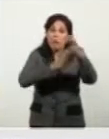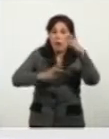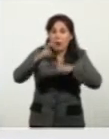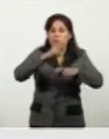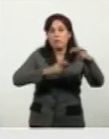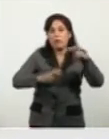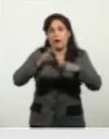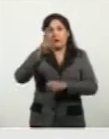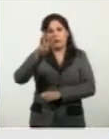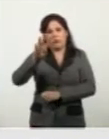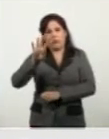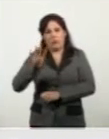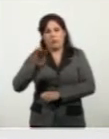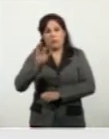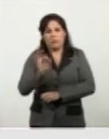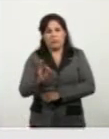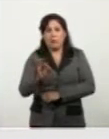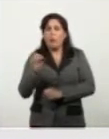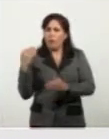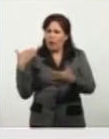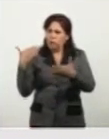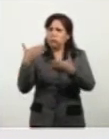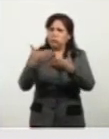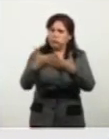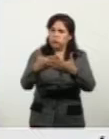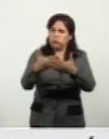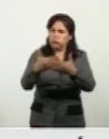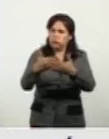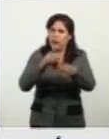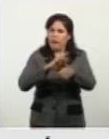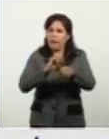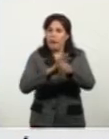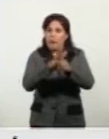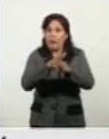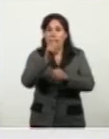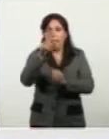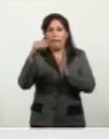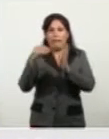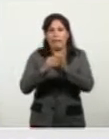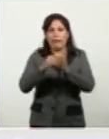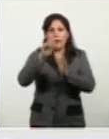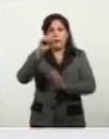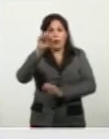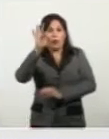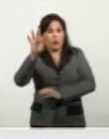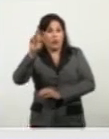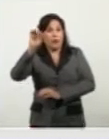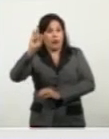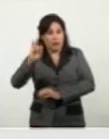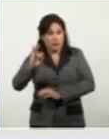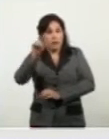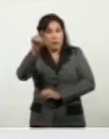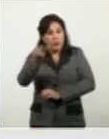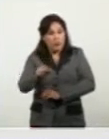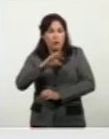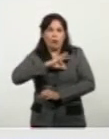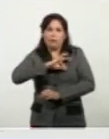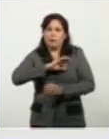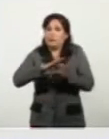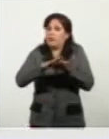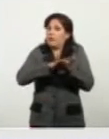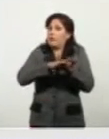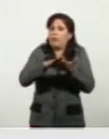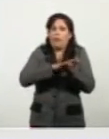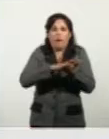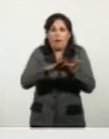The age groups most affected are the groups of under 40 years of age with 19 cases, 50%, followed by the group of